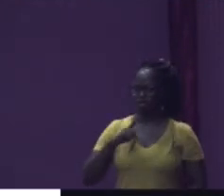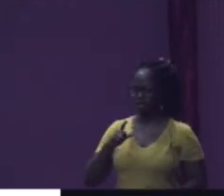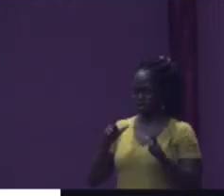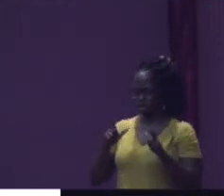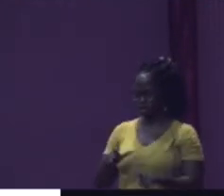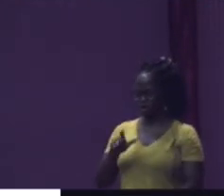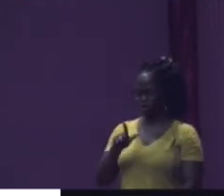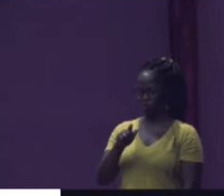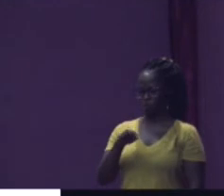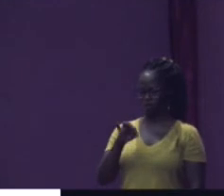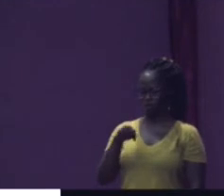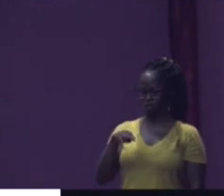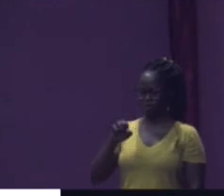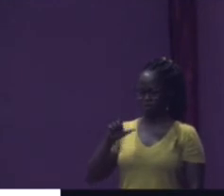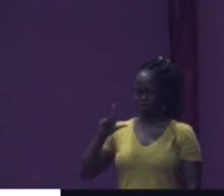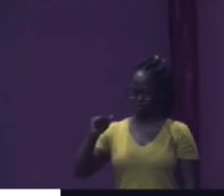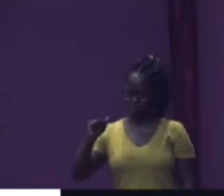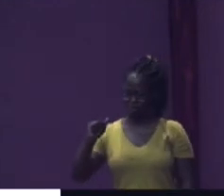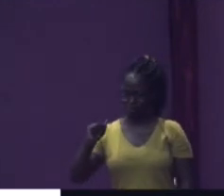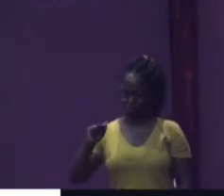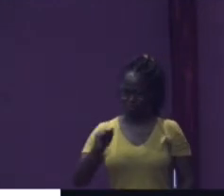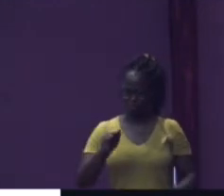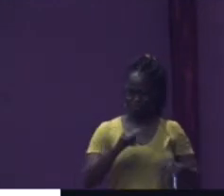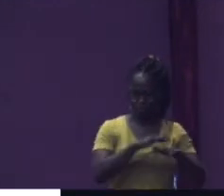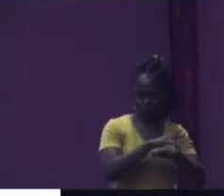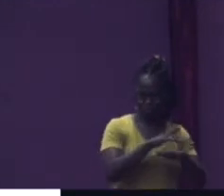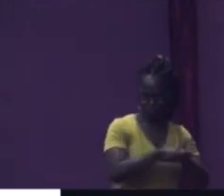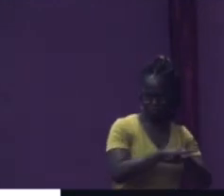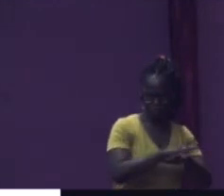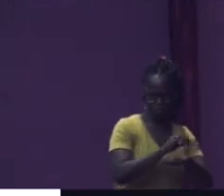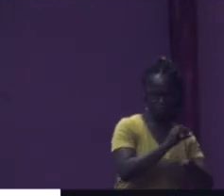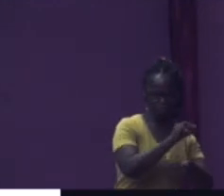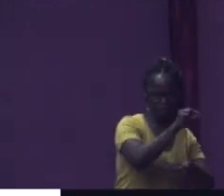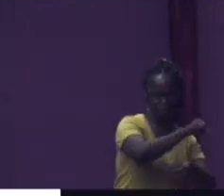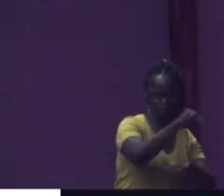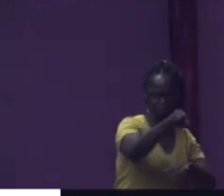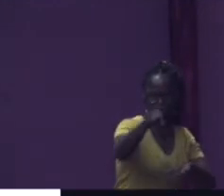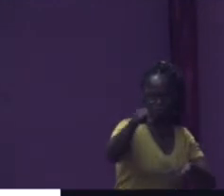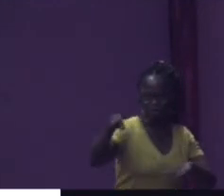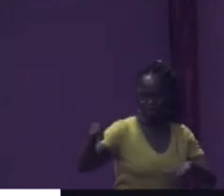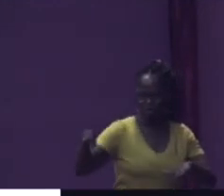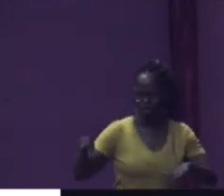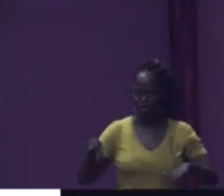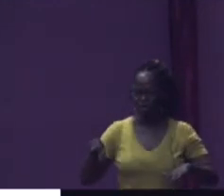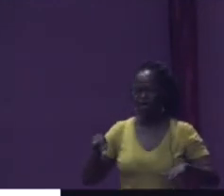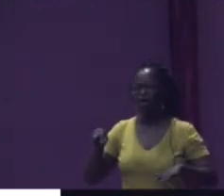capital, the majority of births are still in the home.